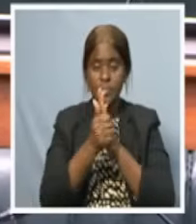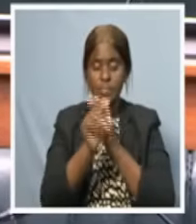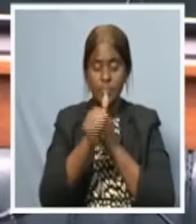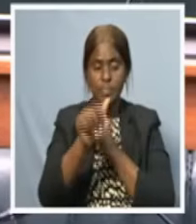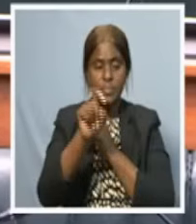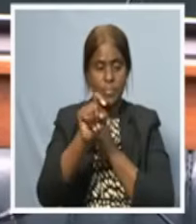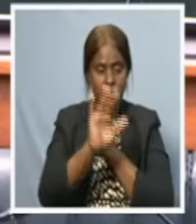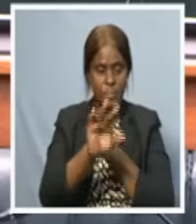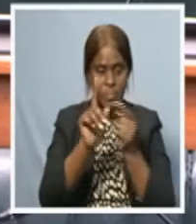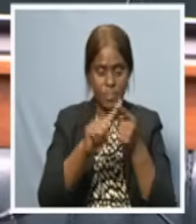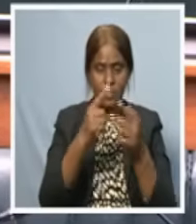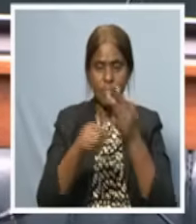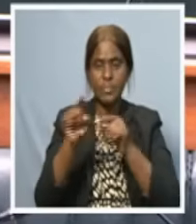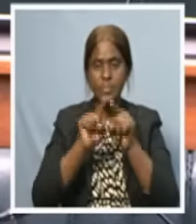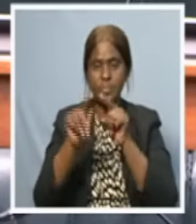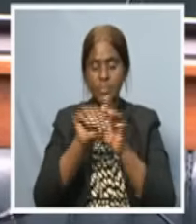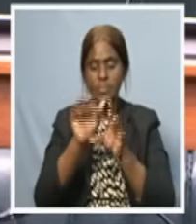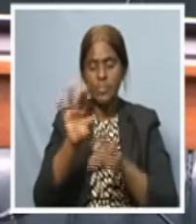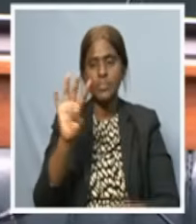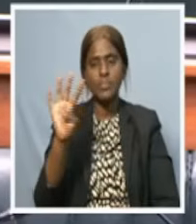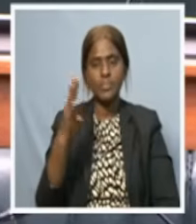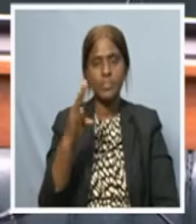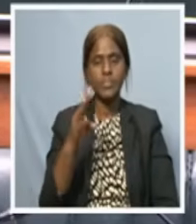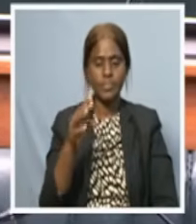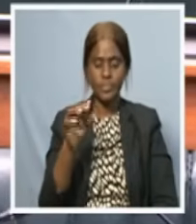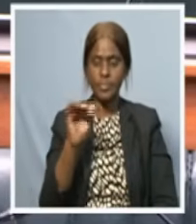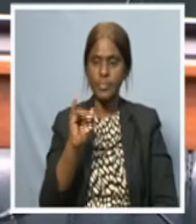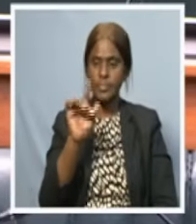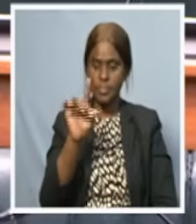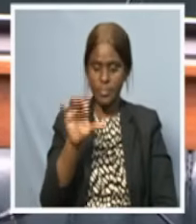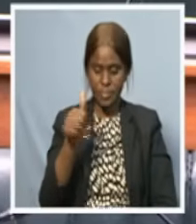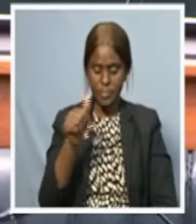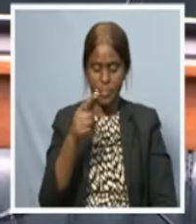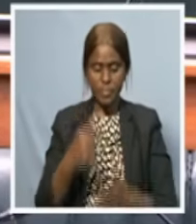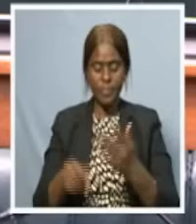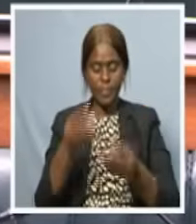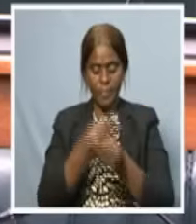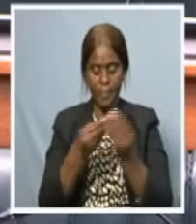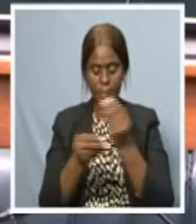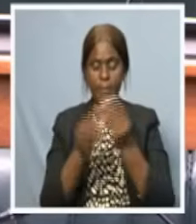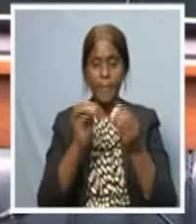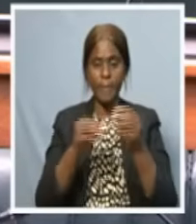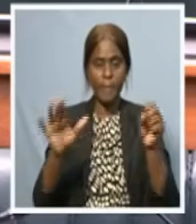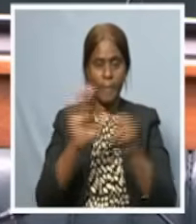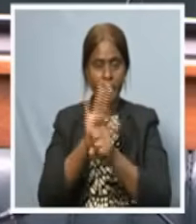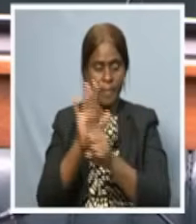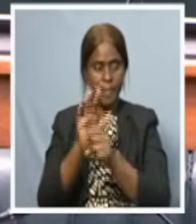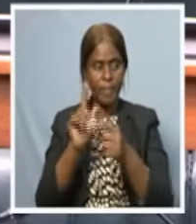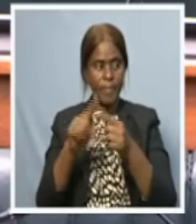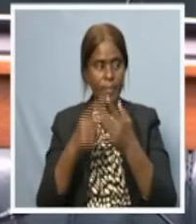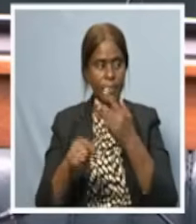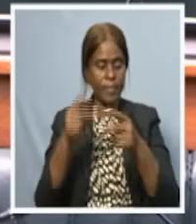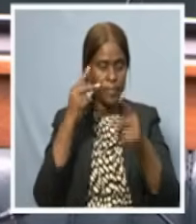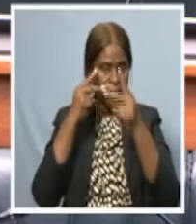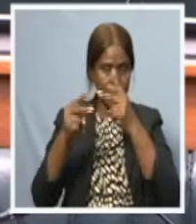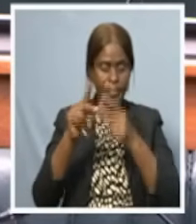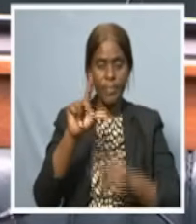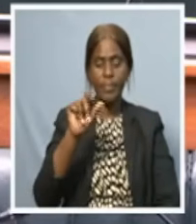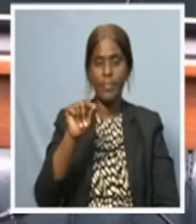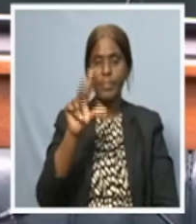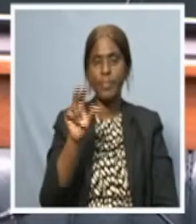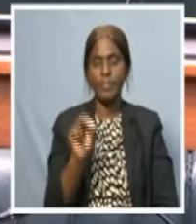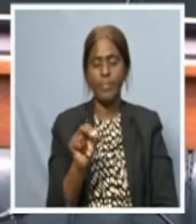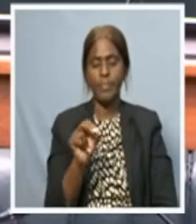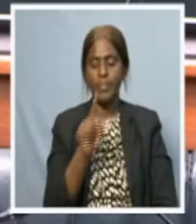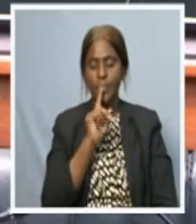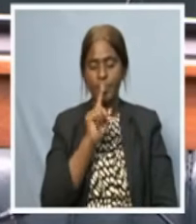skills they need to compete in the fourth industrial revolution and to contribute meaningfully to the Vision